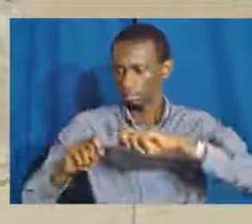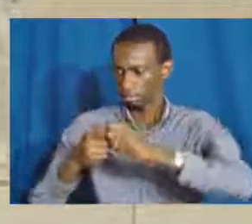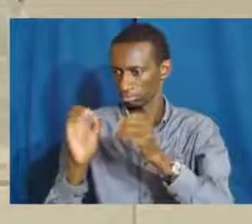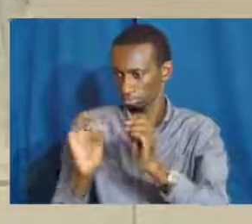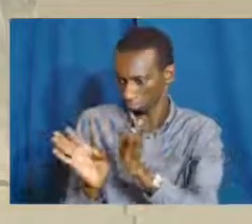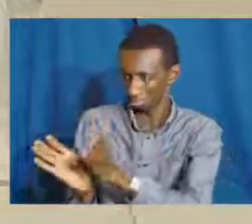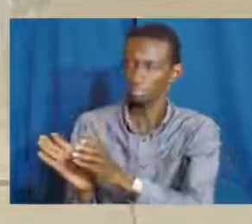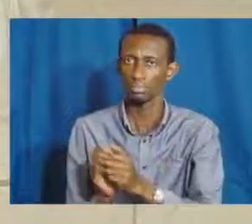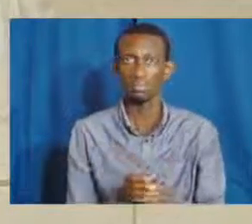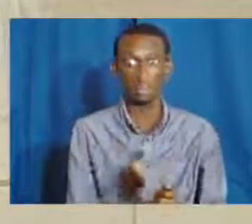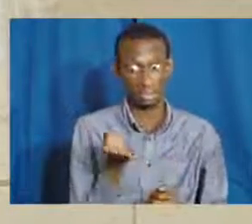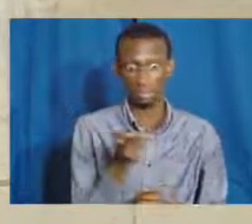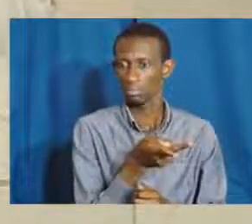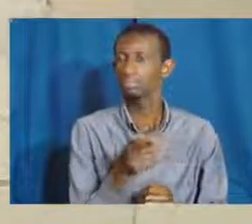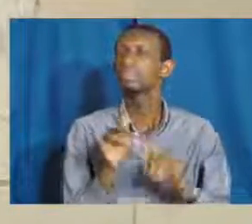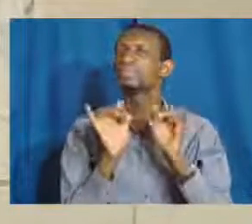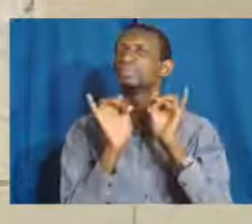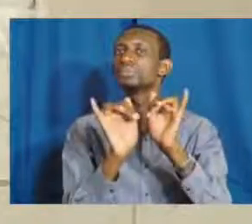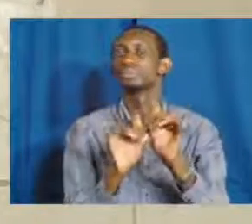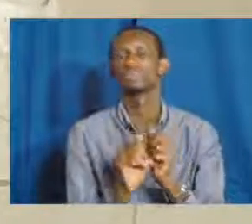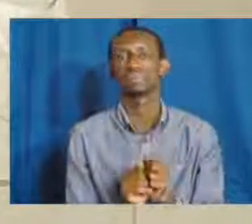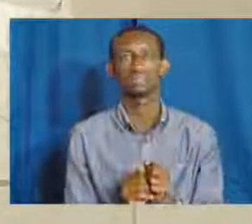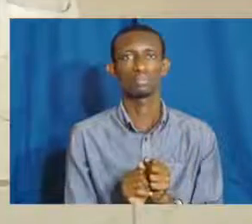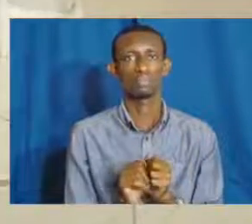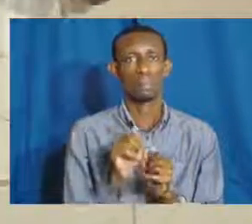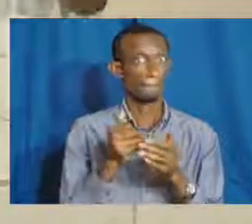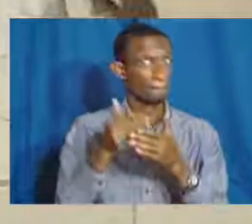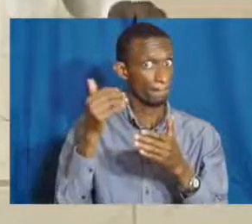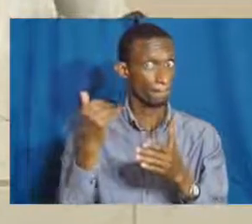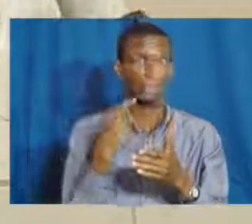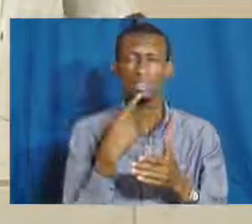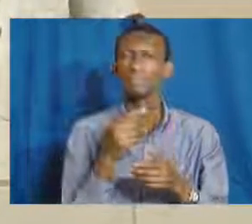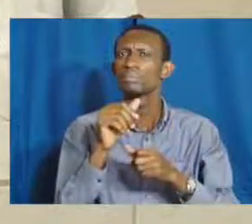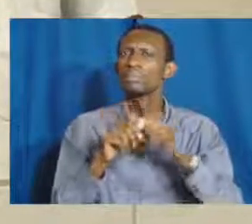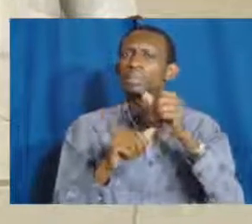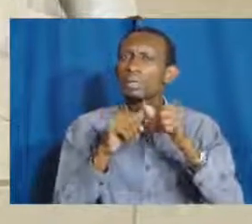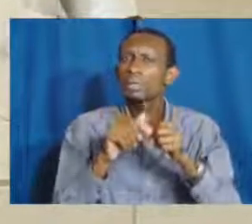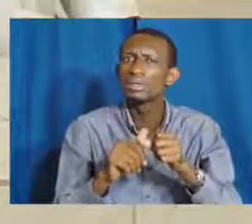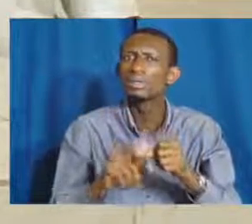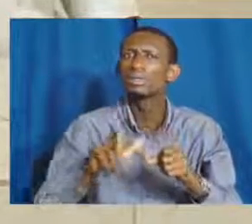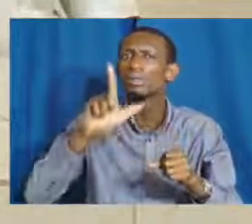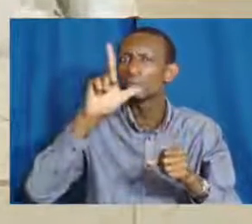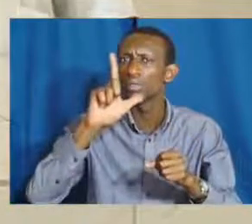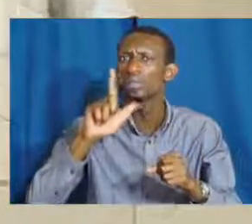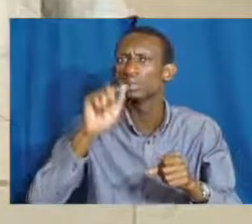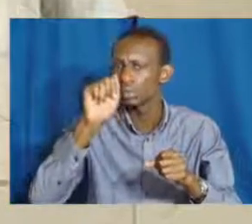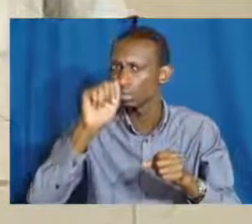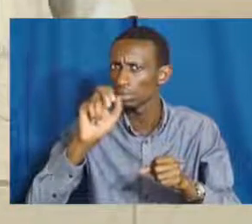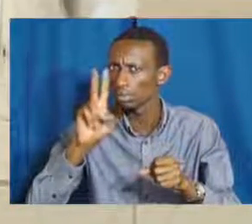there. We talked about after the Lavoisier, you remember I also mentioned